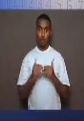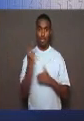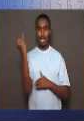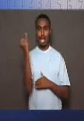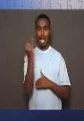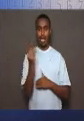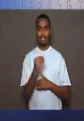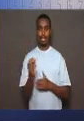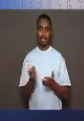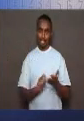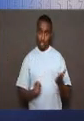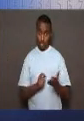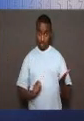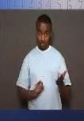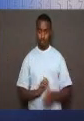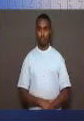and literature.